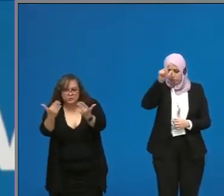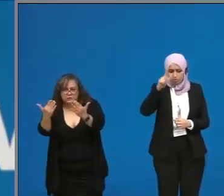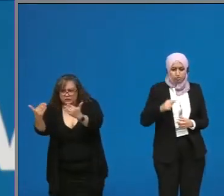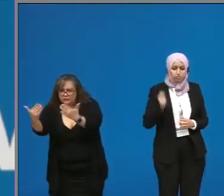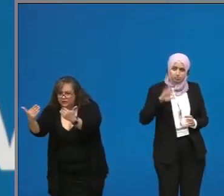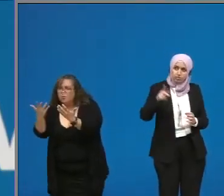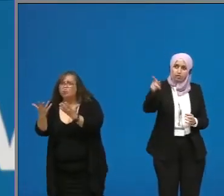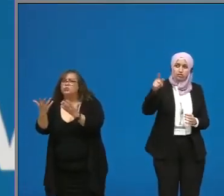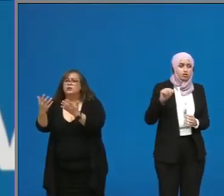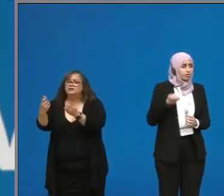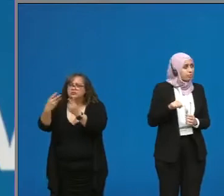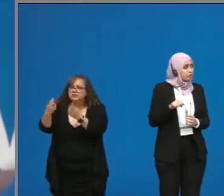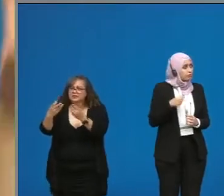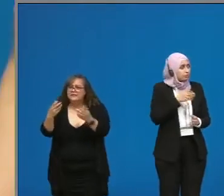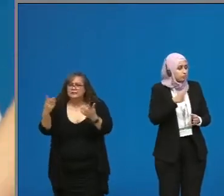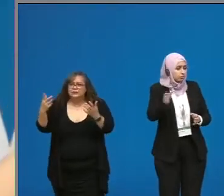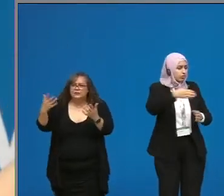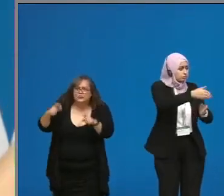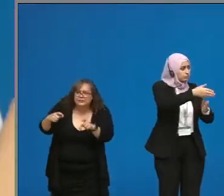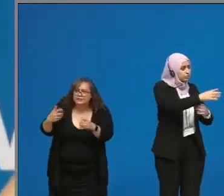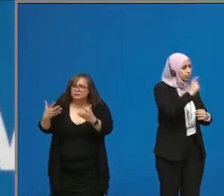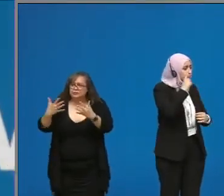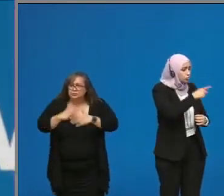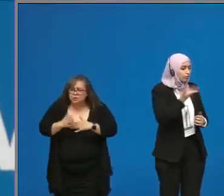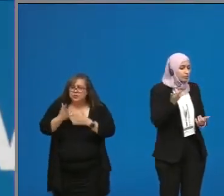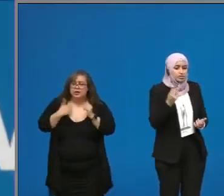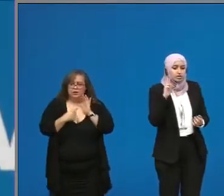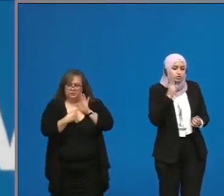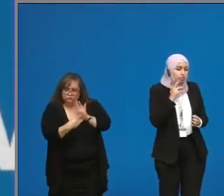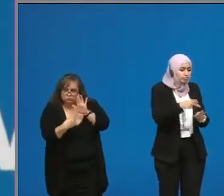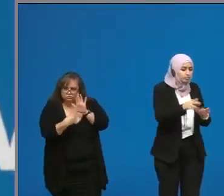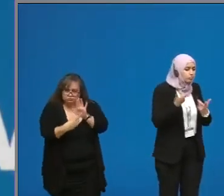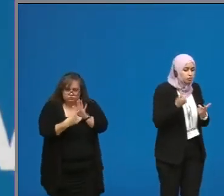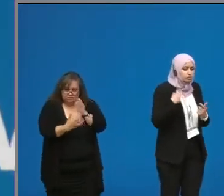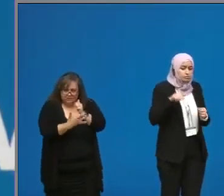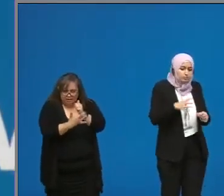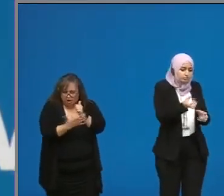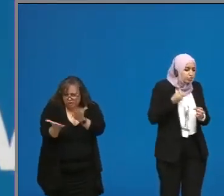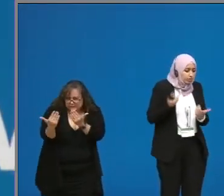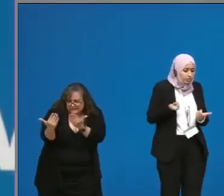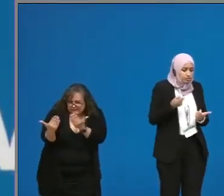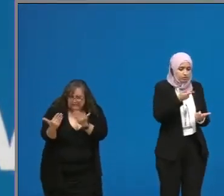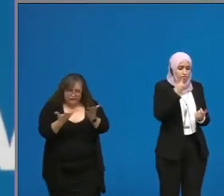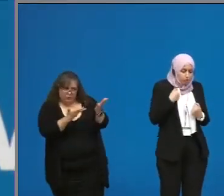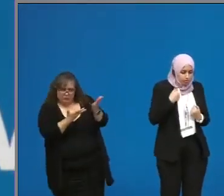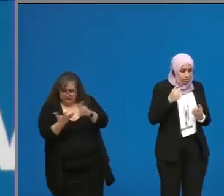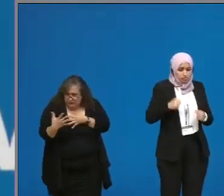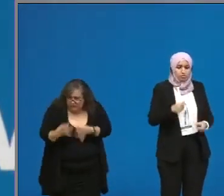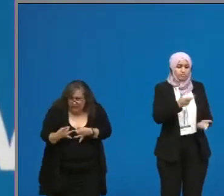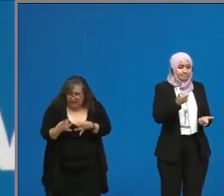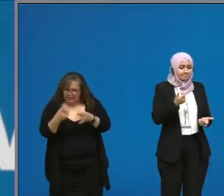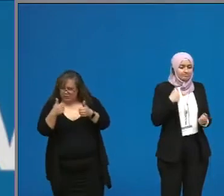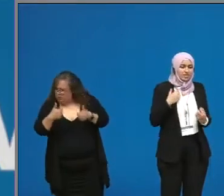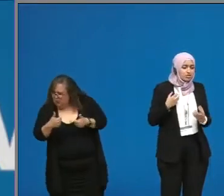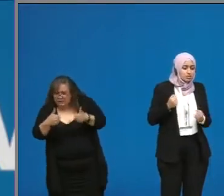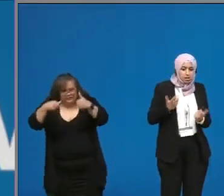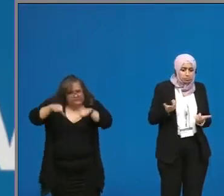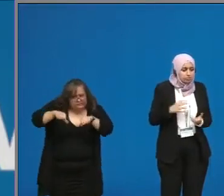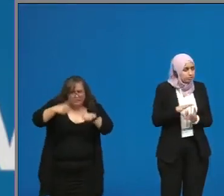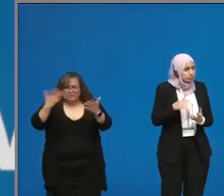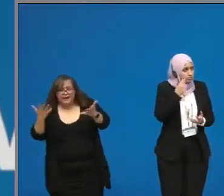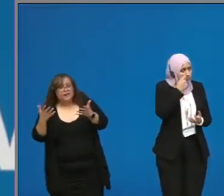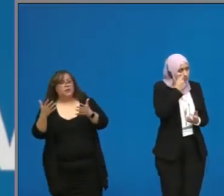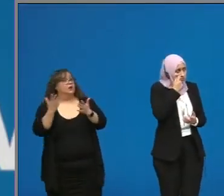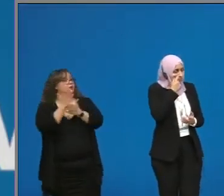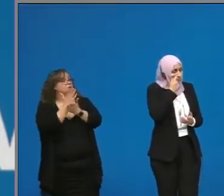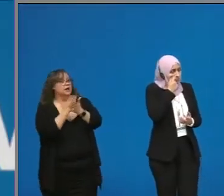need? And I showed them the technology on screens, and I wanted to hear their feedback. And so some of them were very